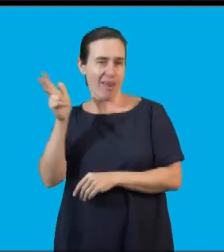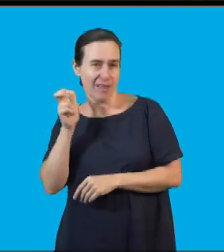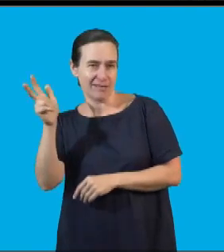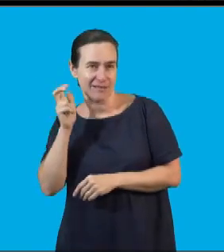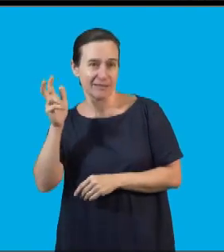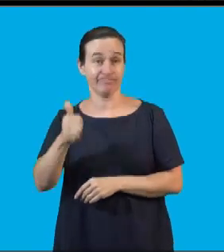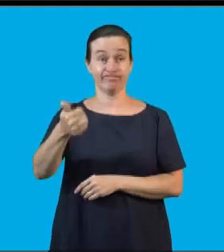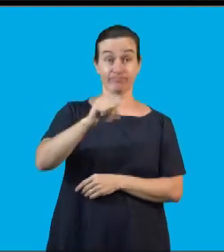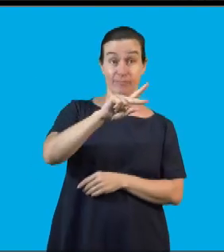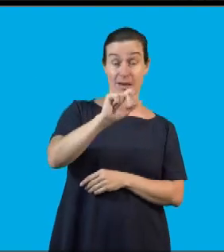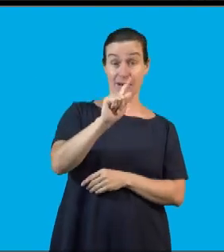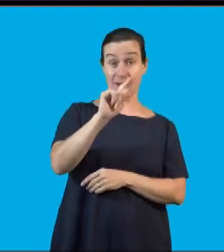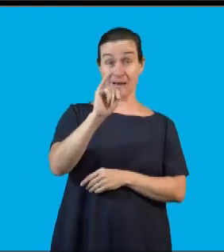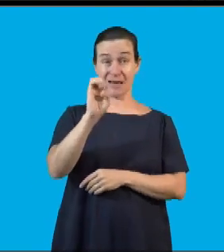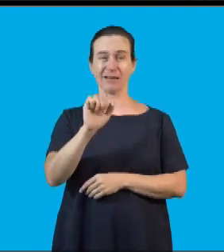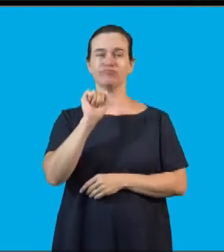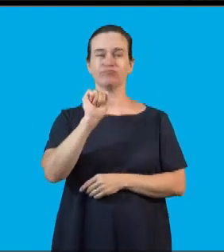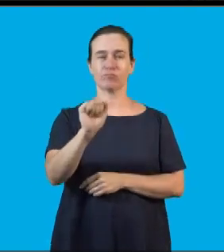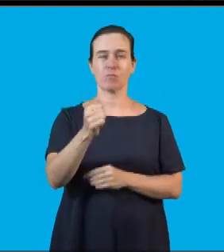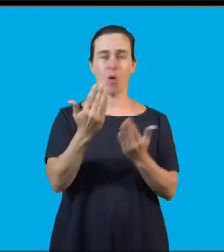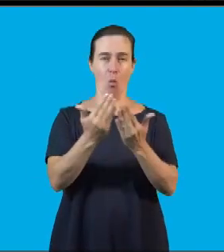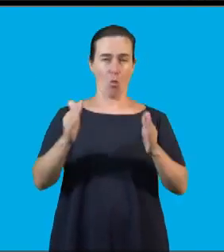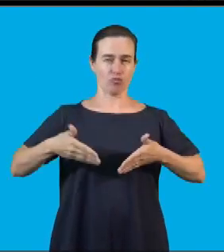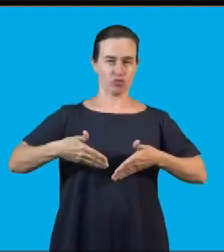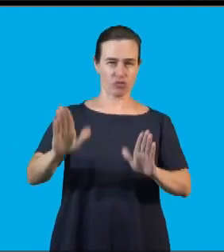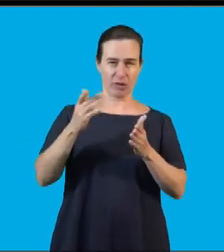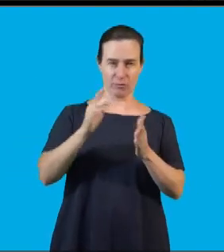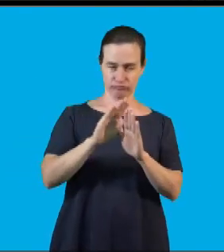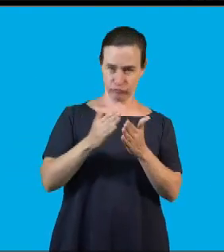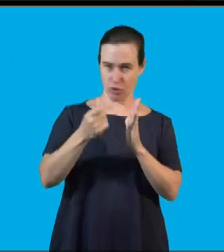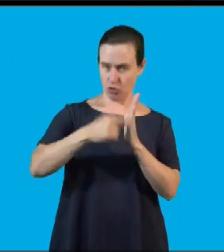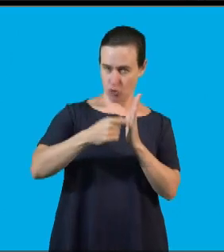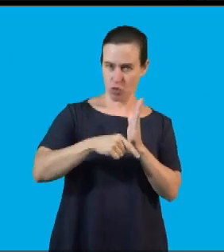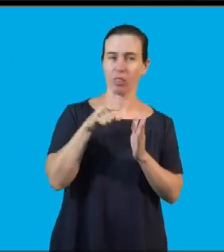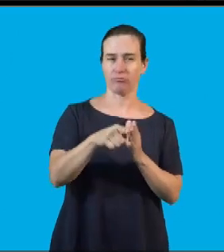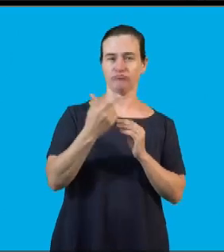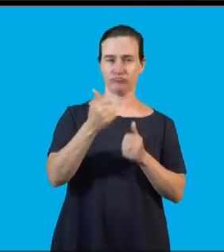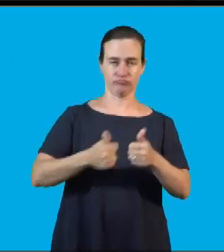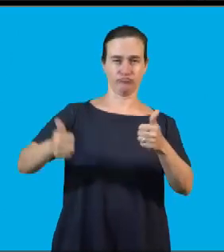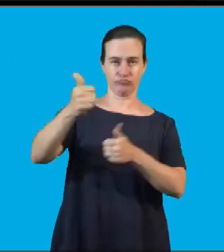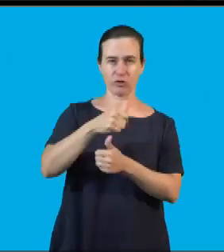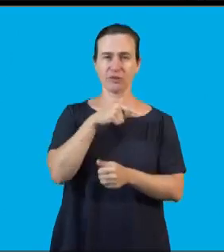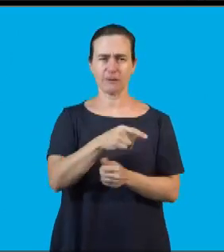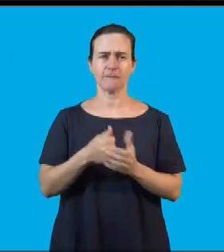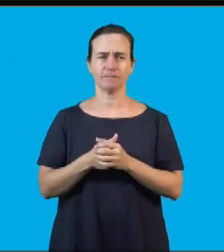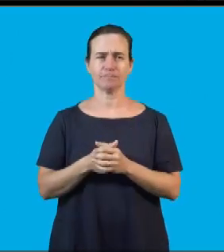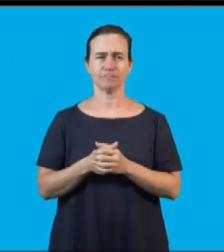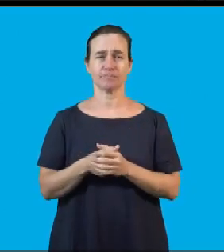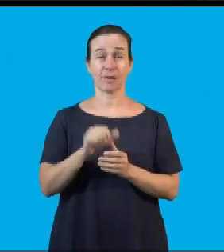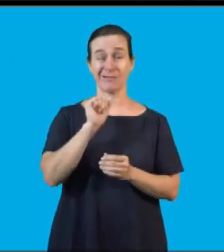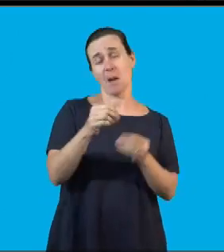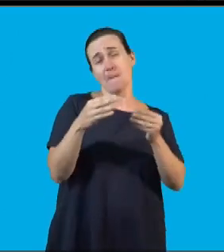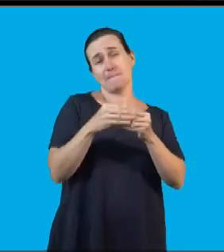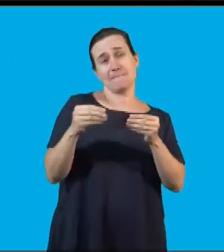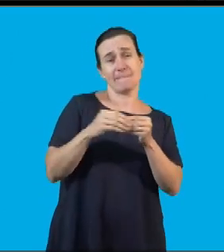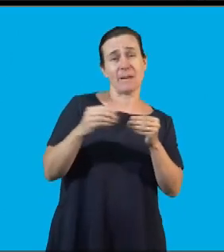Journal president, admitted recently that when its members, who are mostly under the age of 39 years old, so we'll